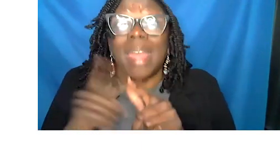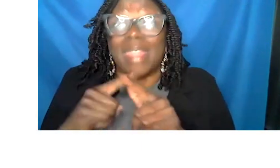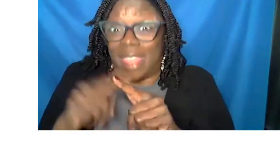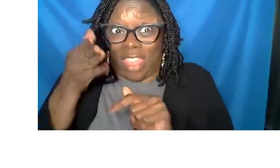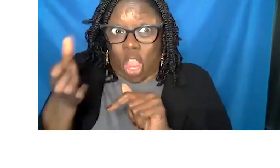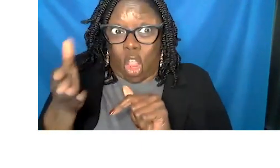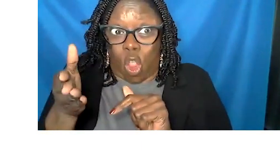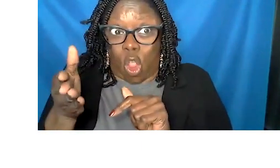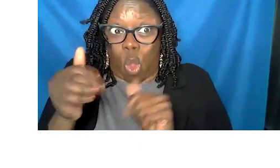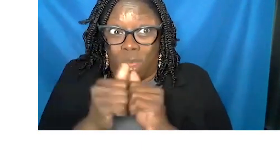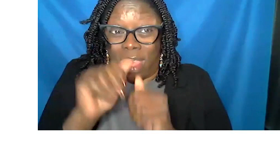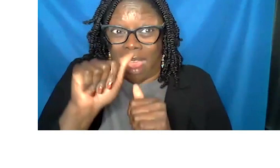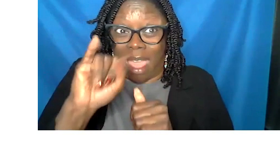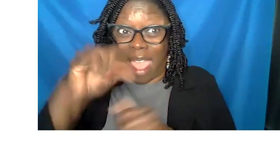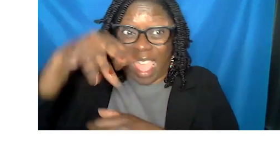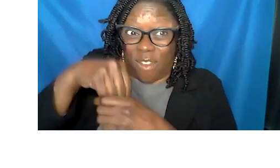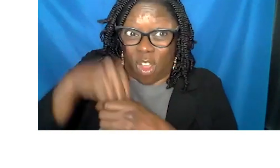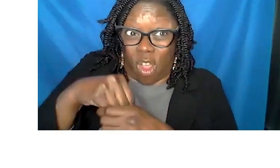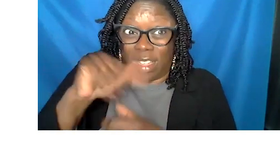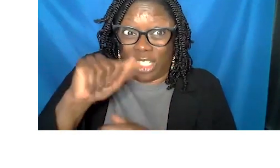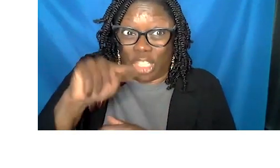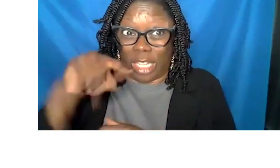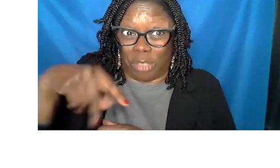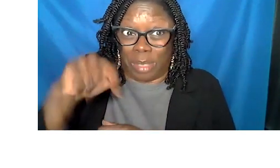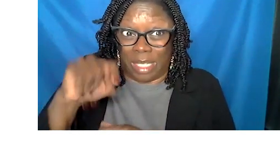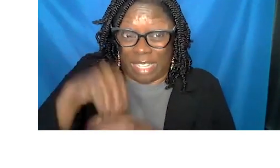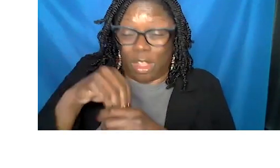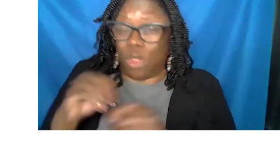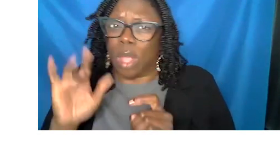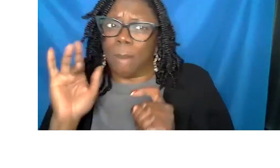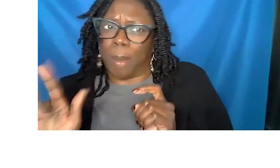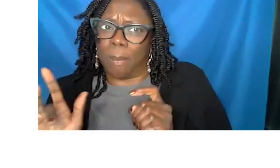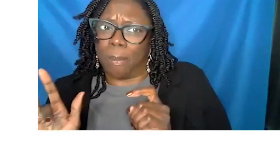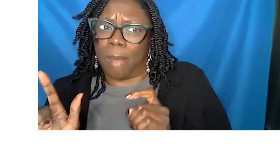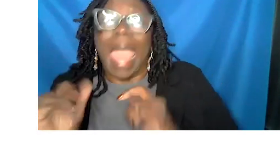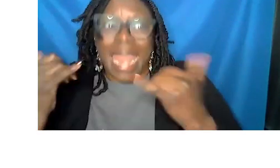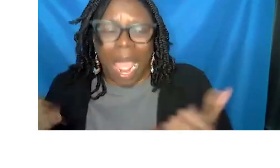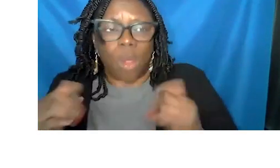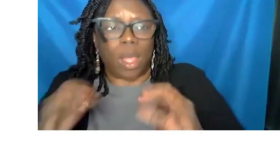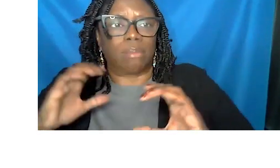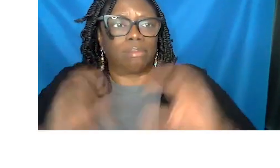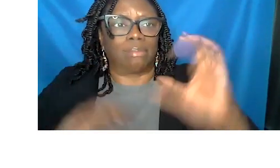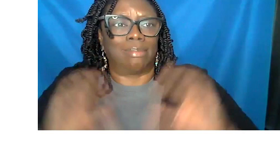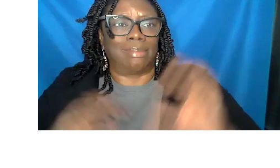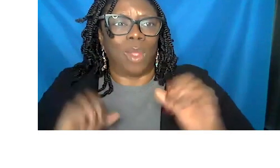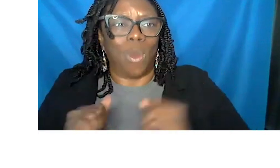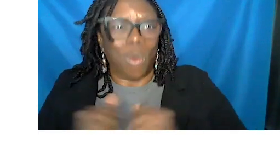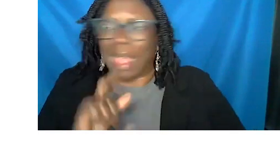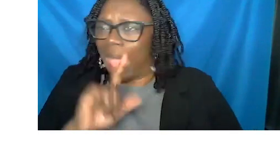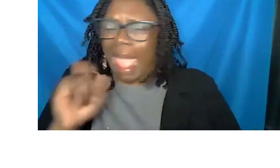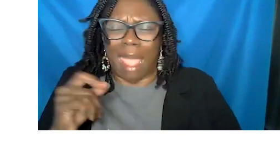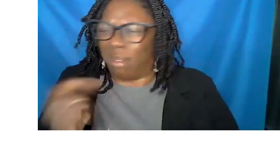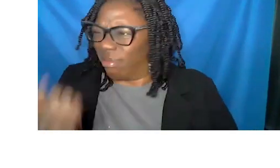there with AI built into it, ChatGPT built into it, where you can then have a conversation to ask it about anything you